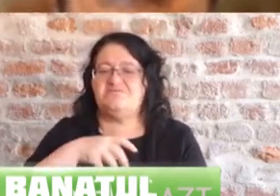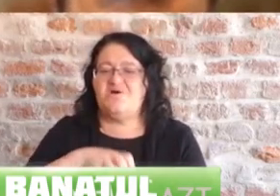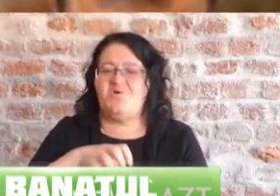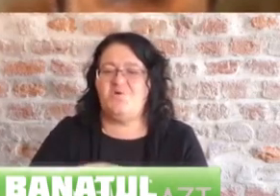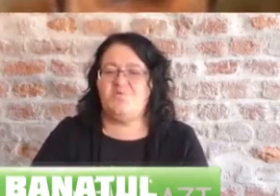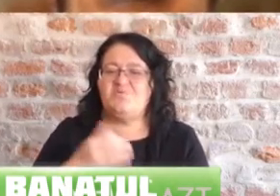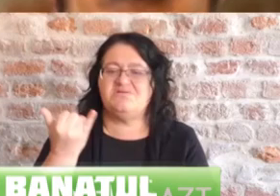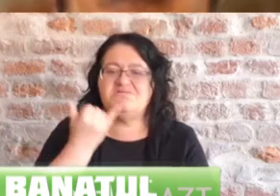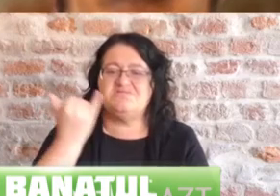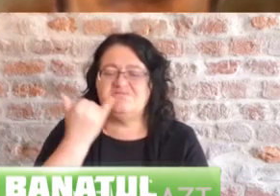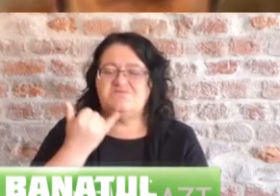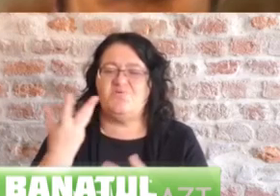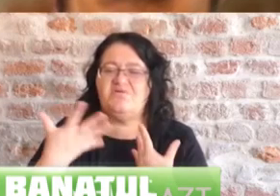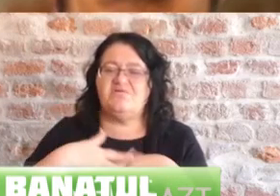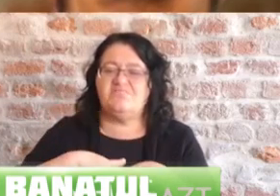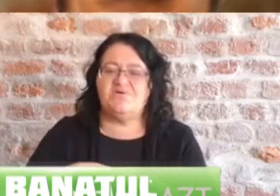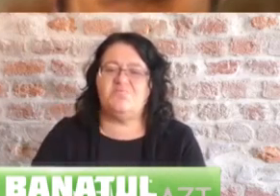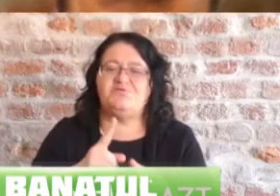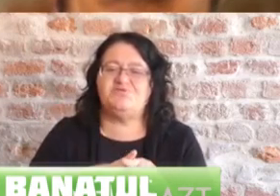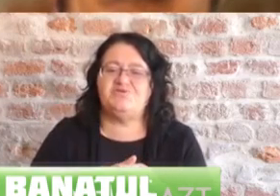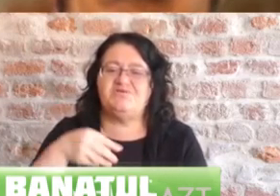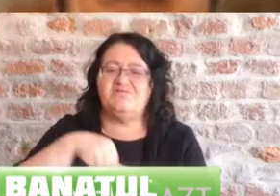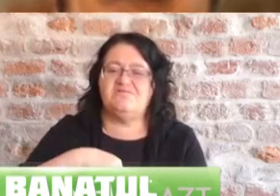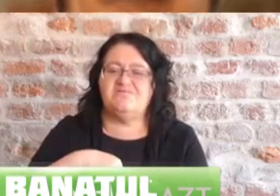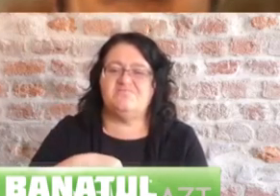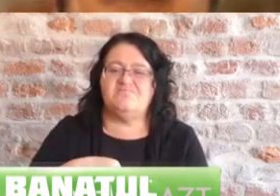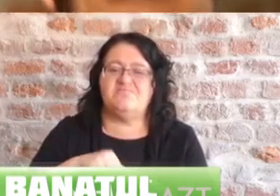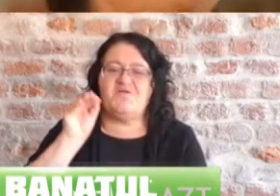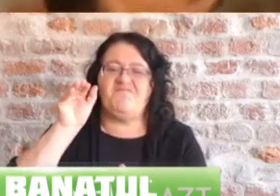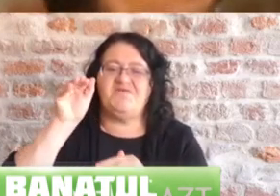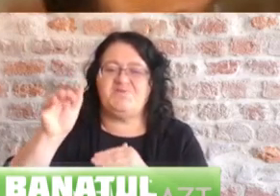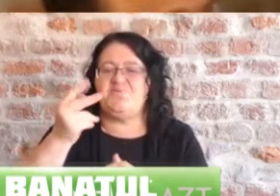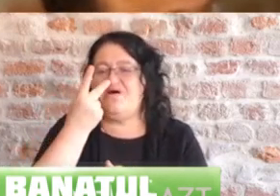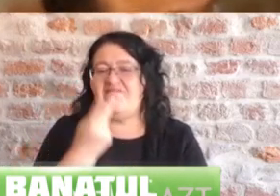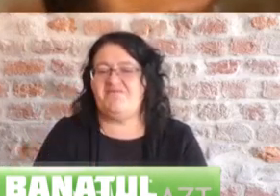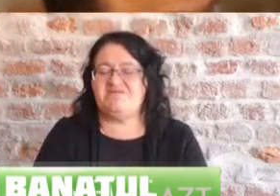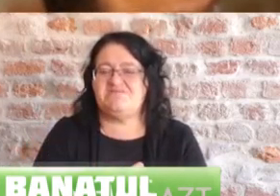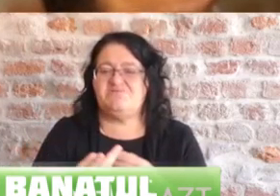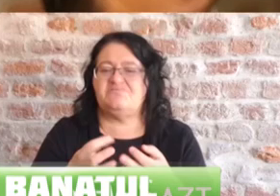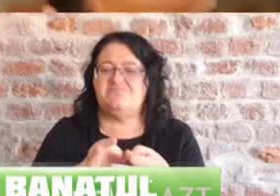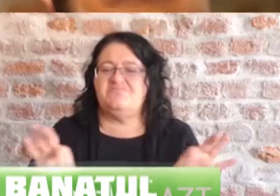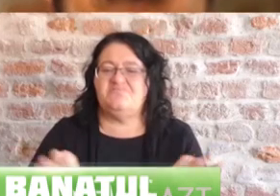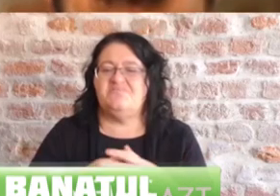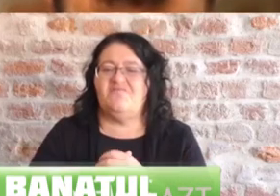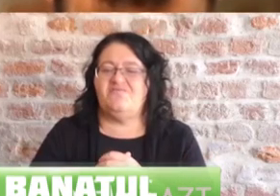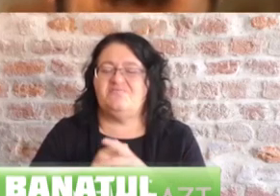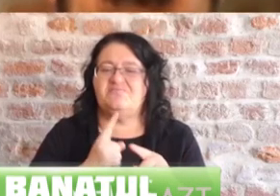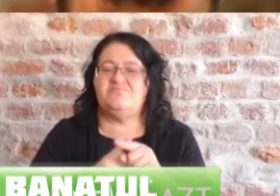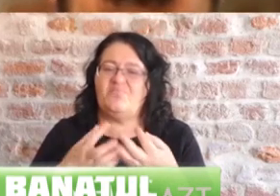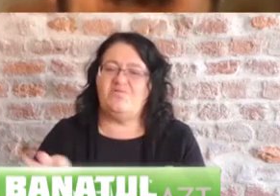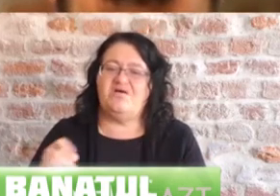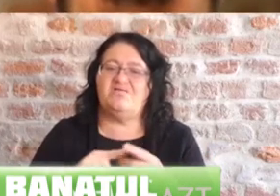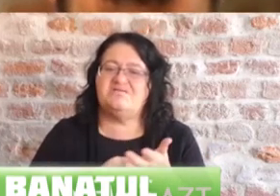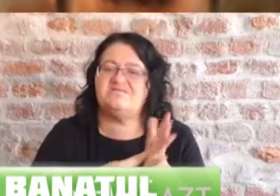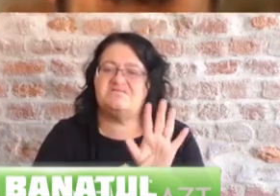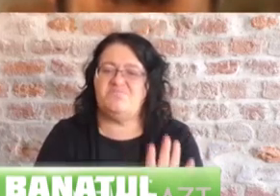location's history as incorporated into its future vision is evident in the retention of certain